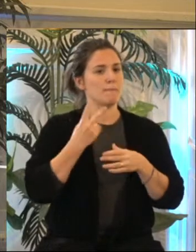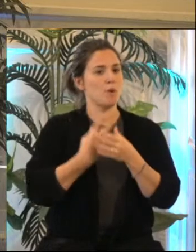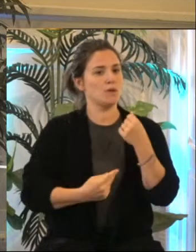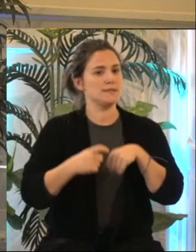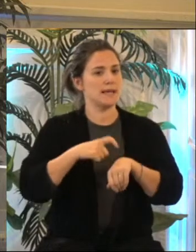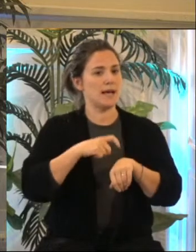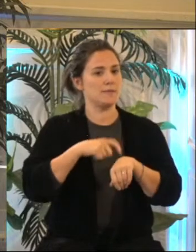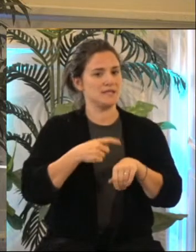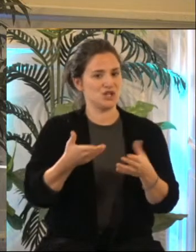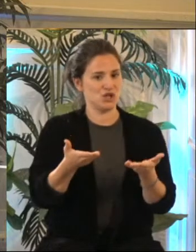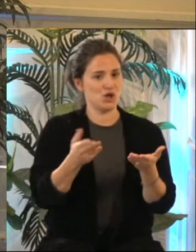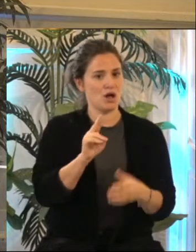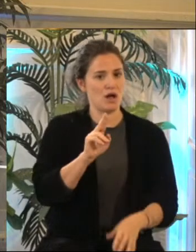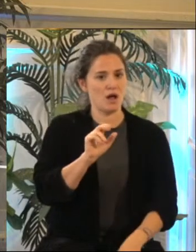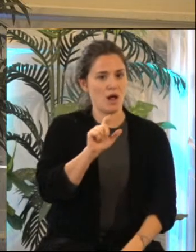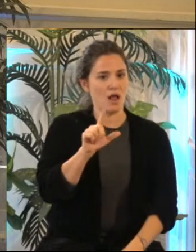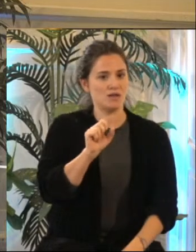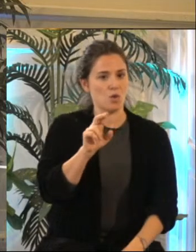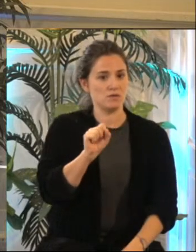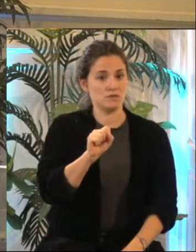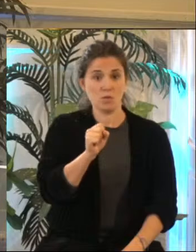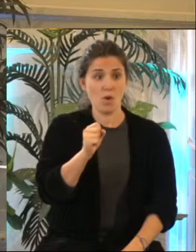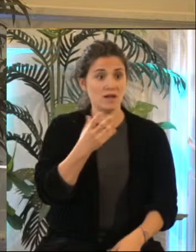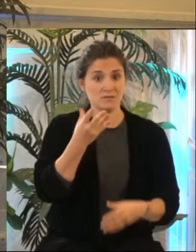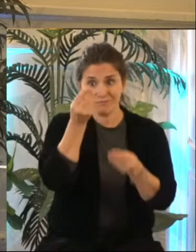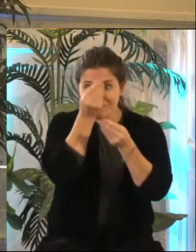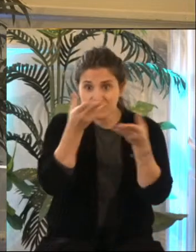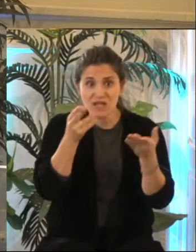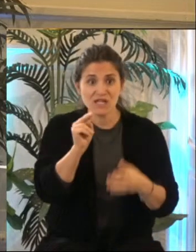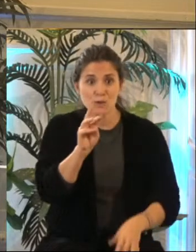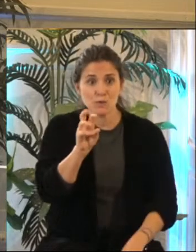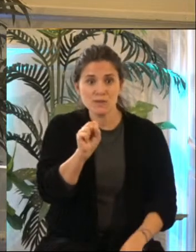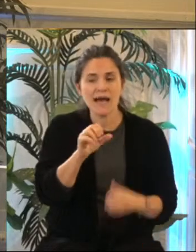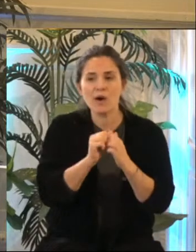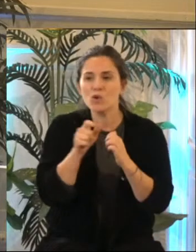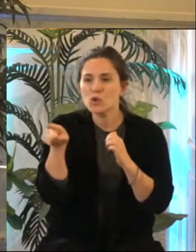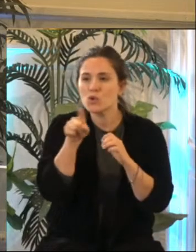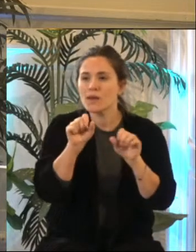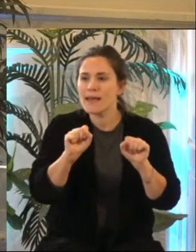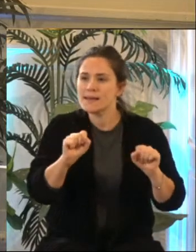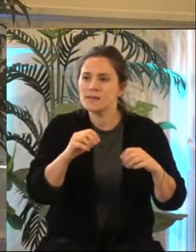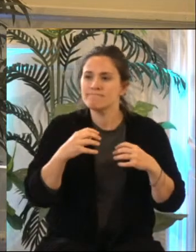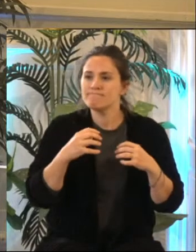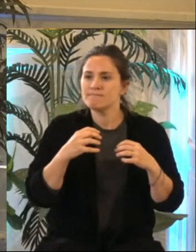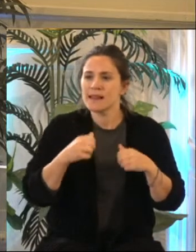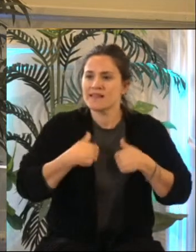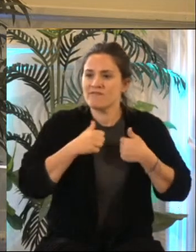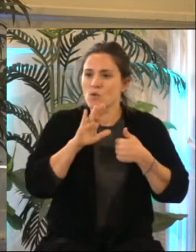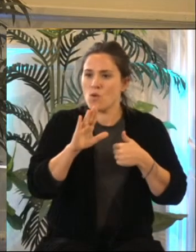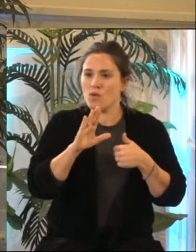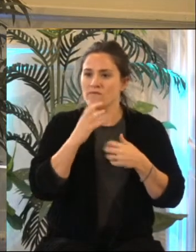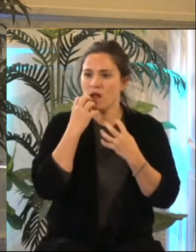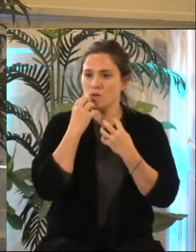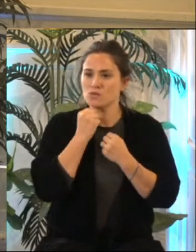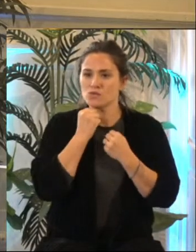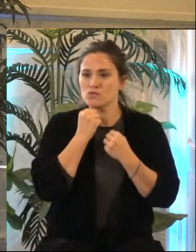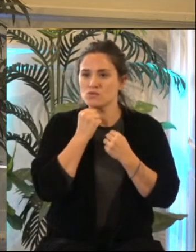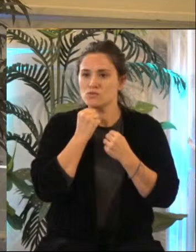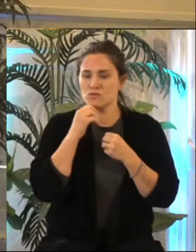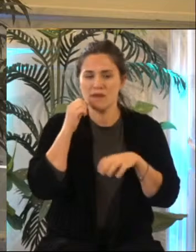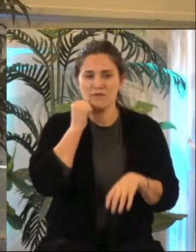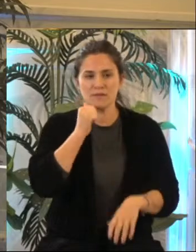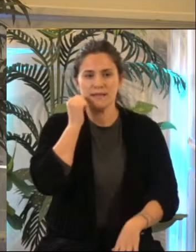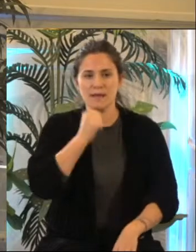the powerful news on how we can live our values out in the world. For information on